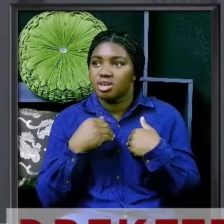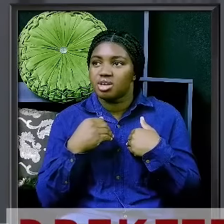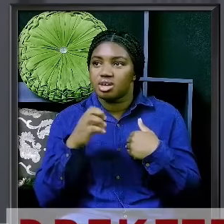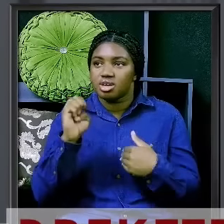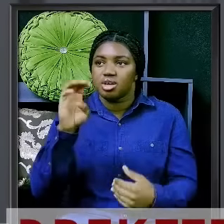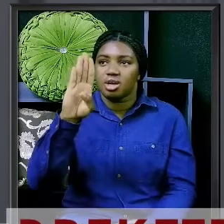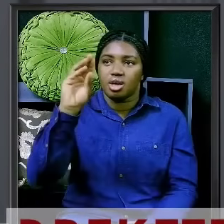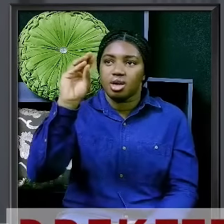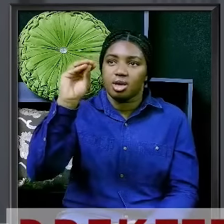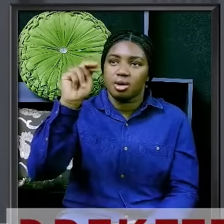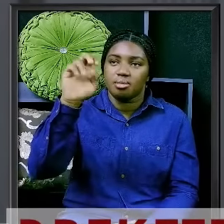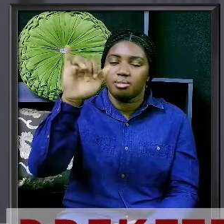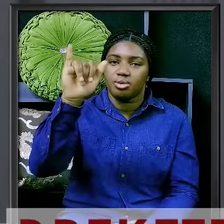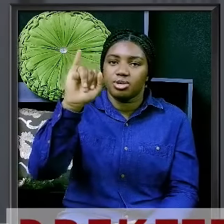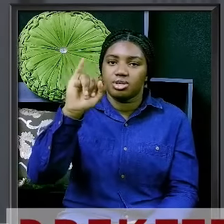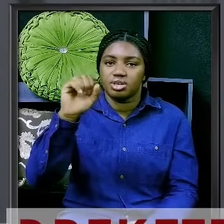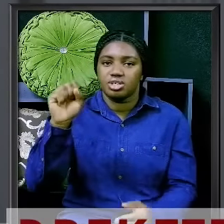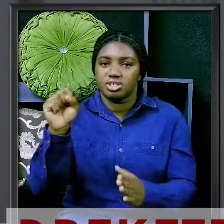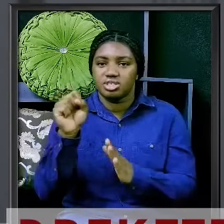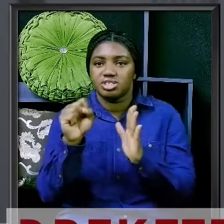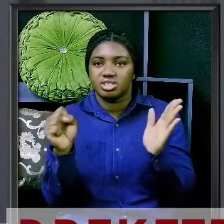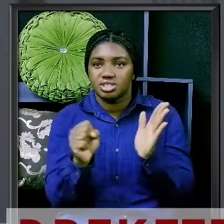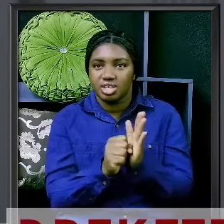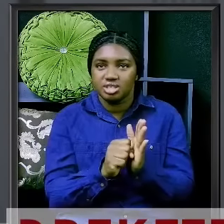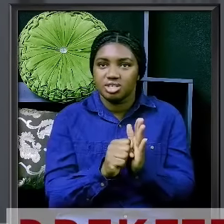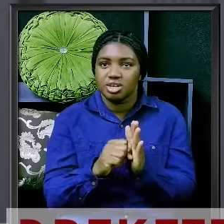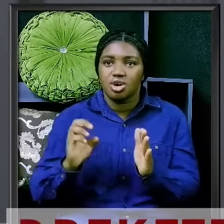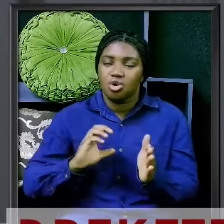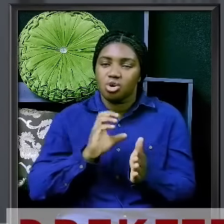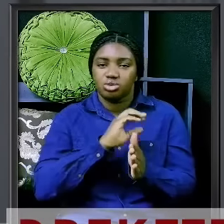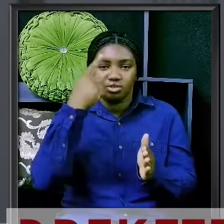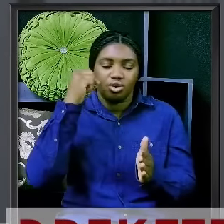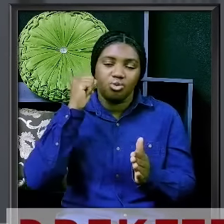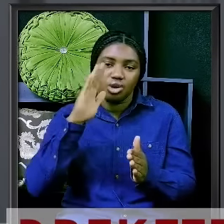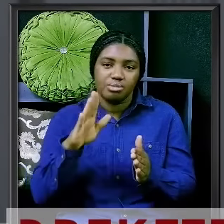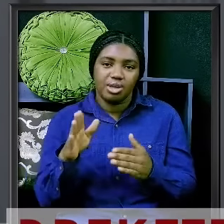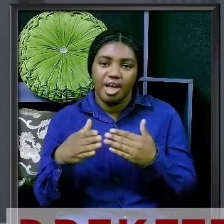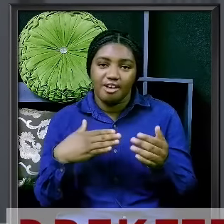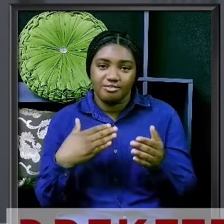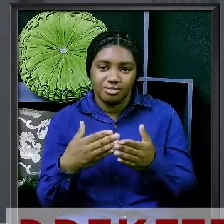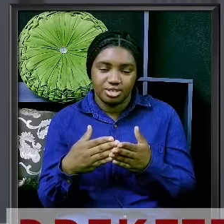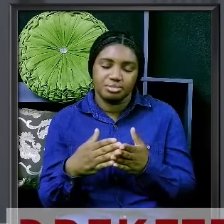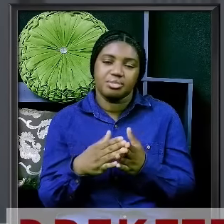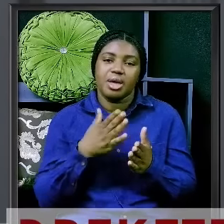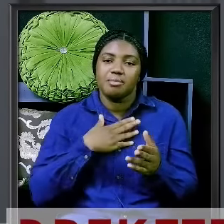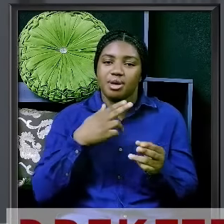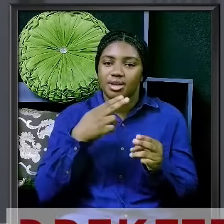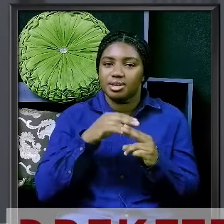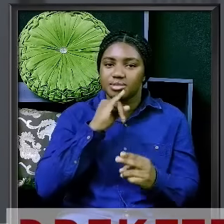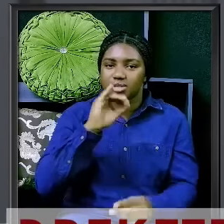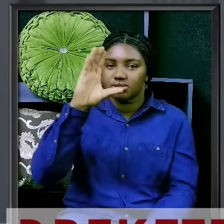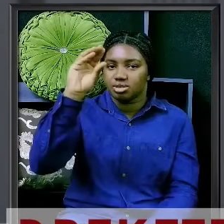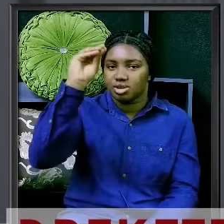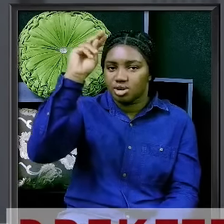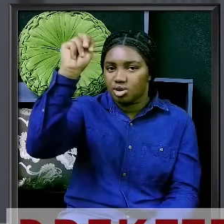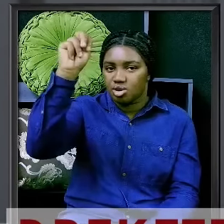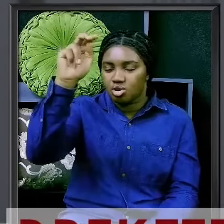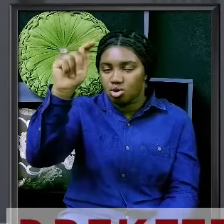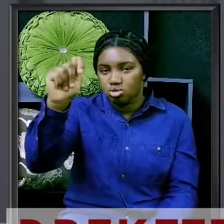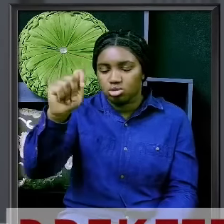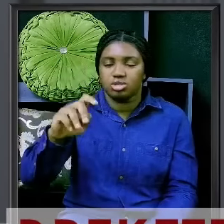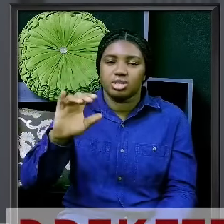Okay. Hello, good morning, Gima. Hello, good morning. Honorable Commissioner, my name is Consultant Ike. I de call